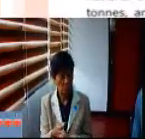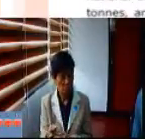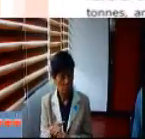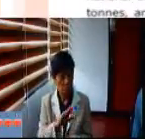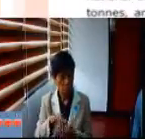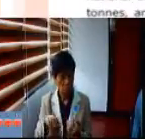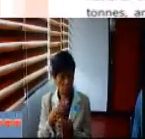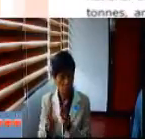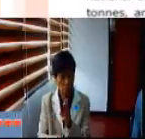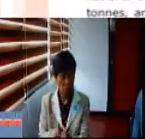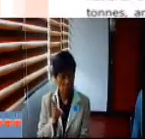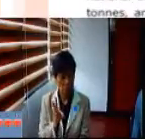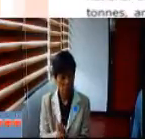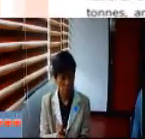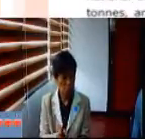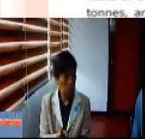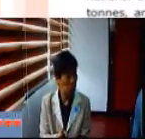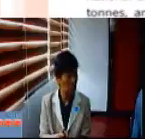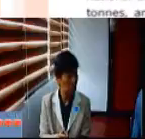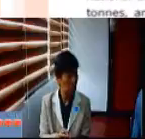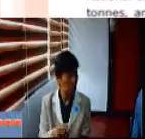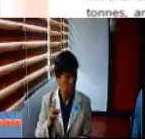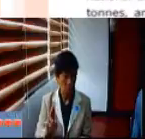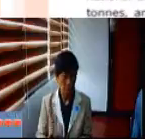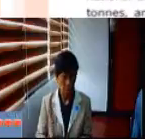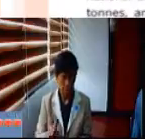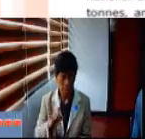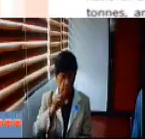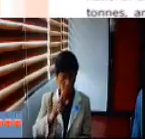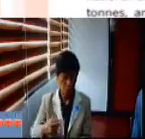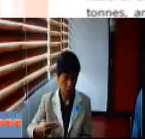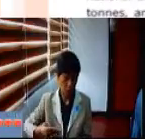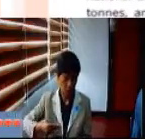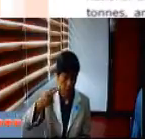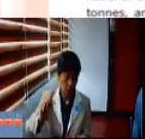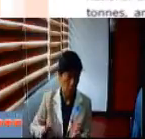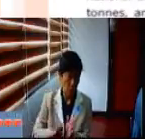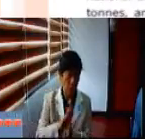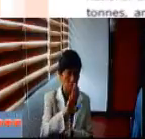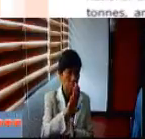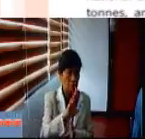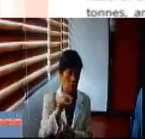world peaked in the 1980s and it's rapidly declining.